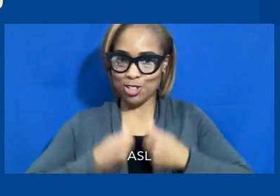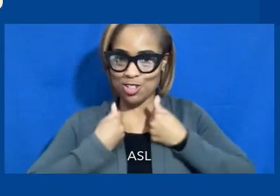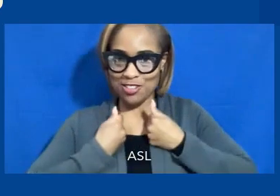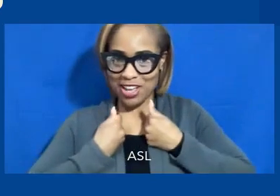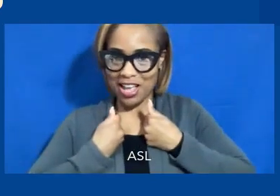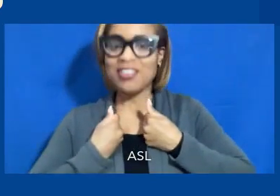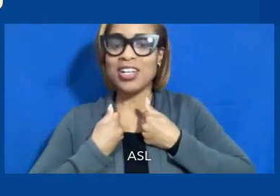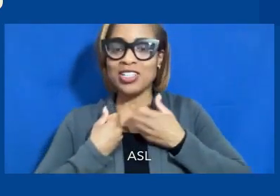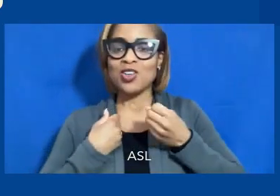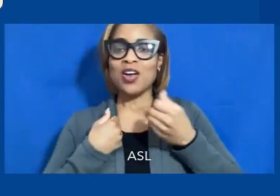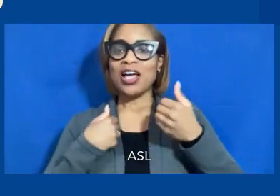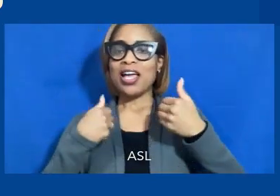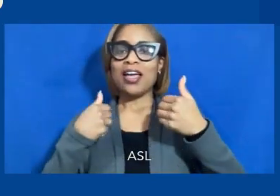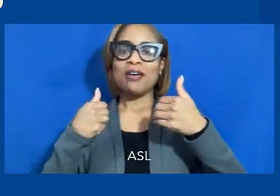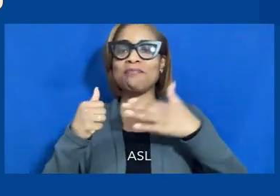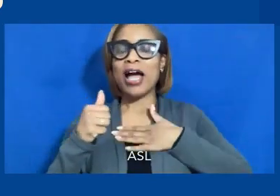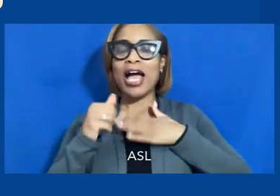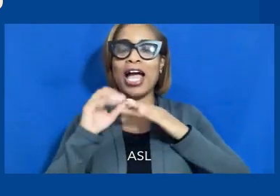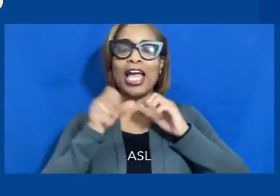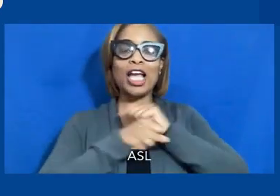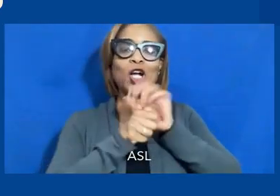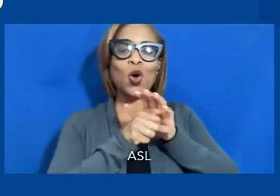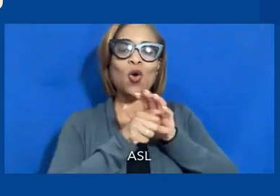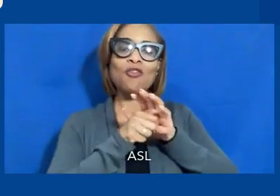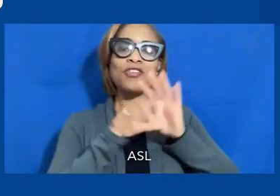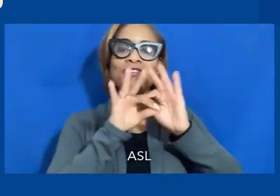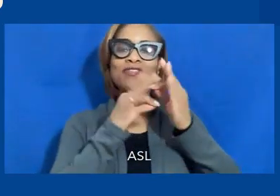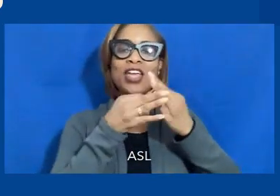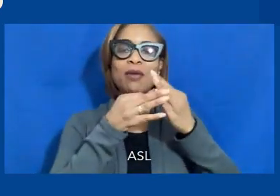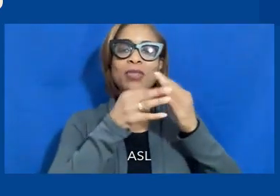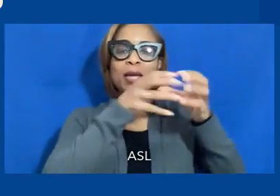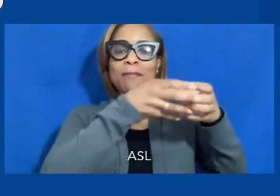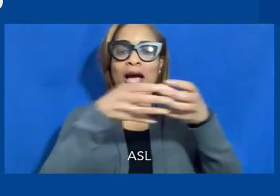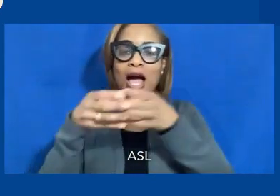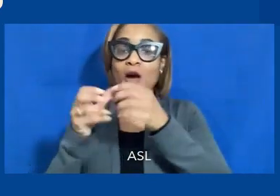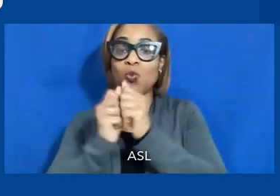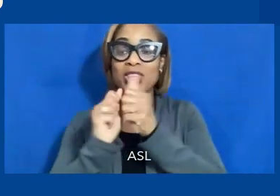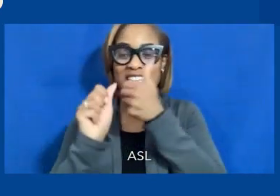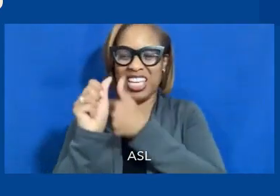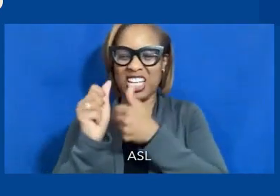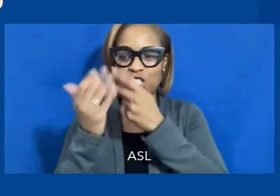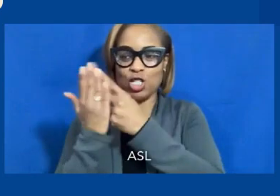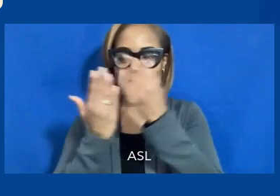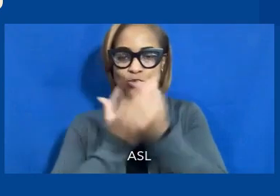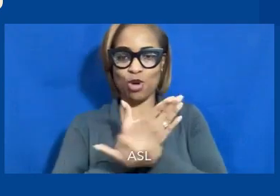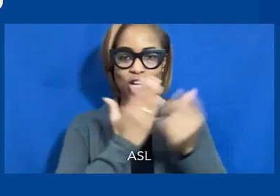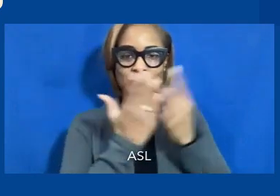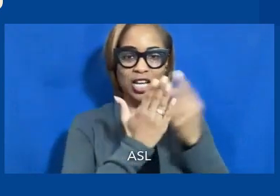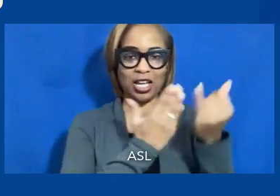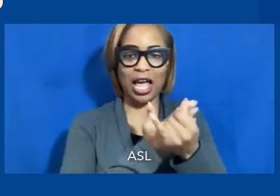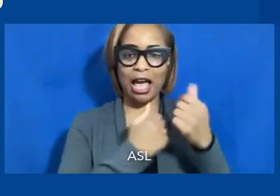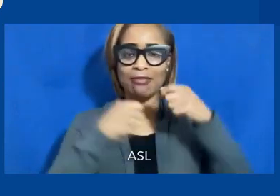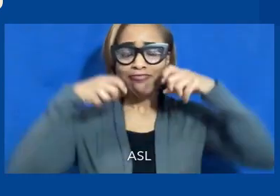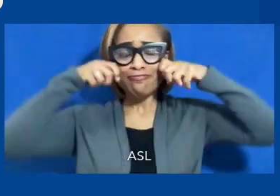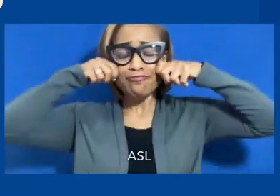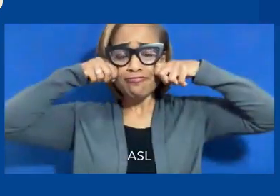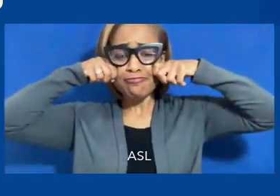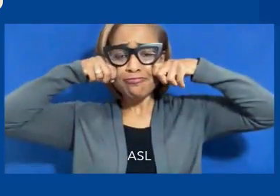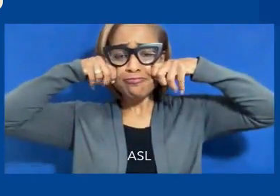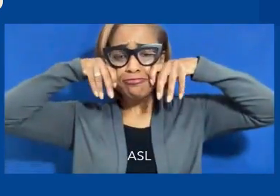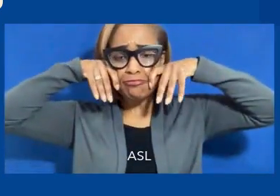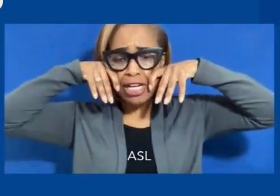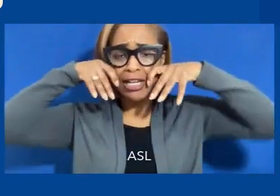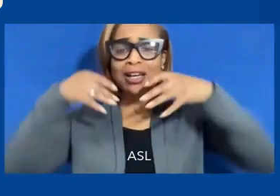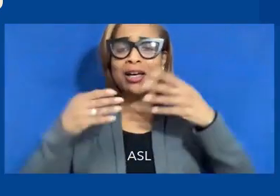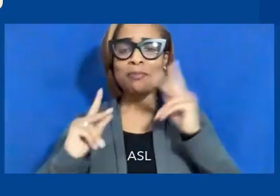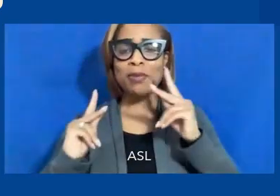my COVID family pods with each of those projects. I like get teared up just thinking about the people that I got to work